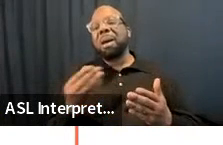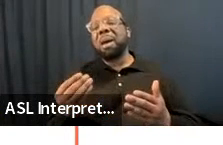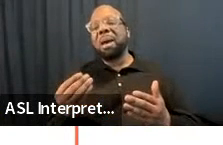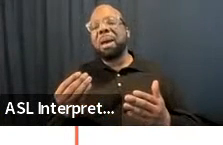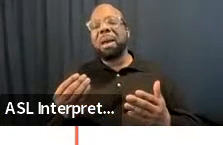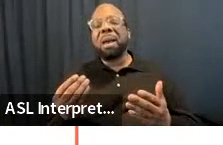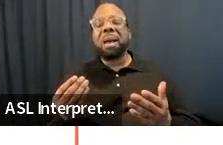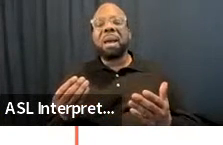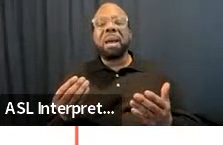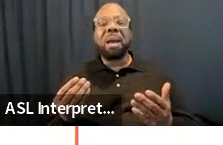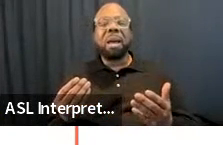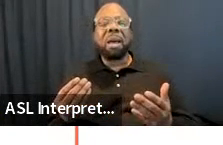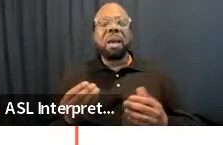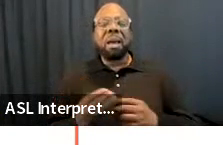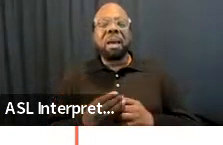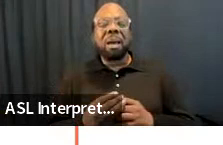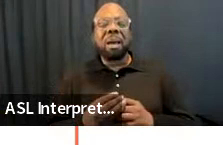probably